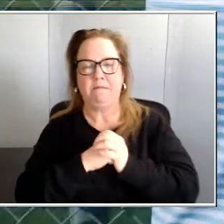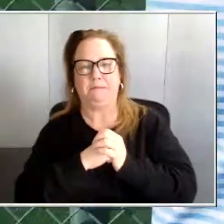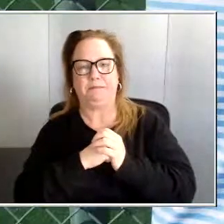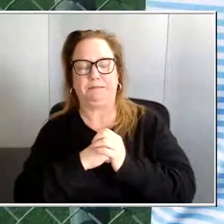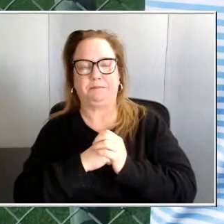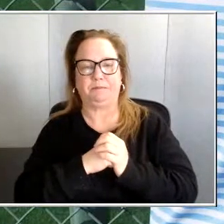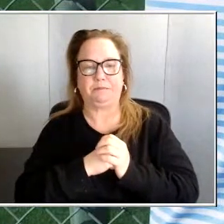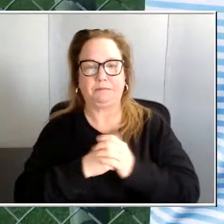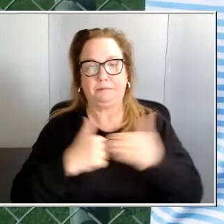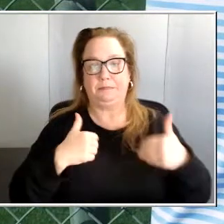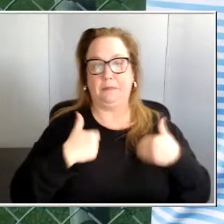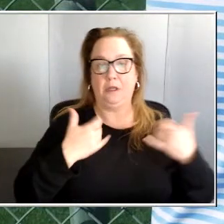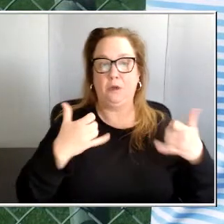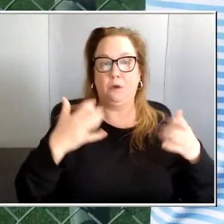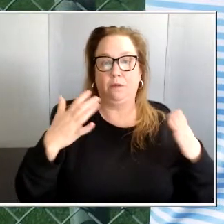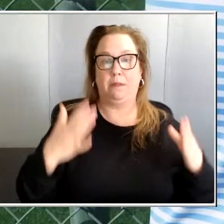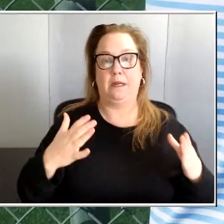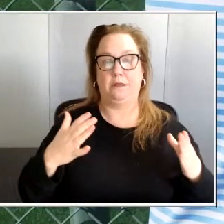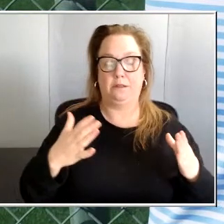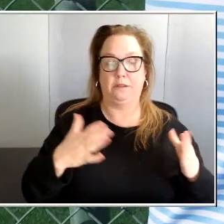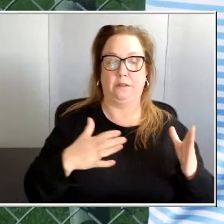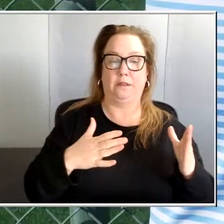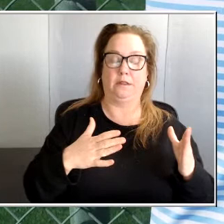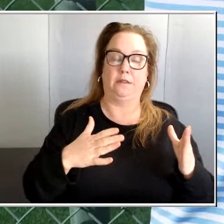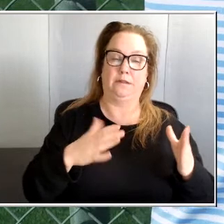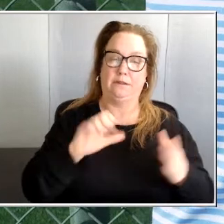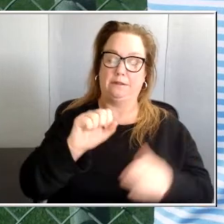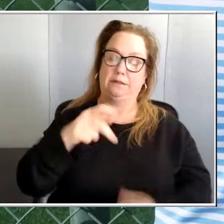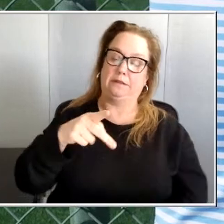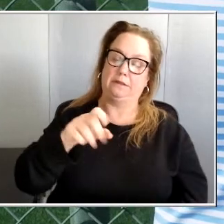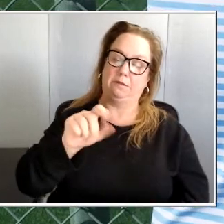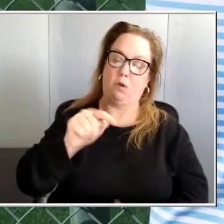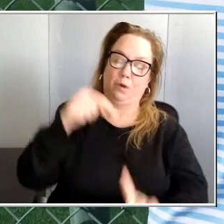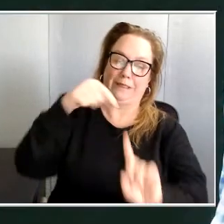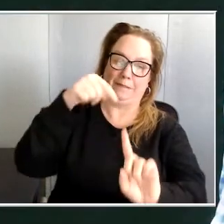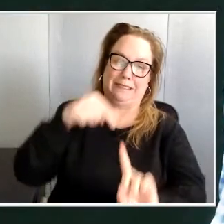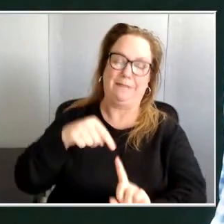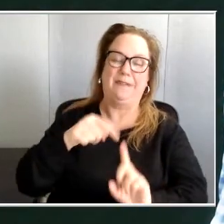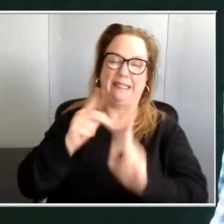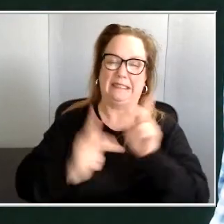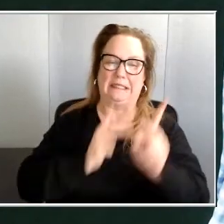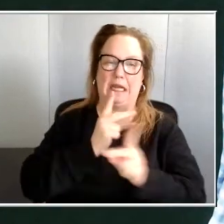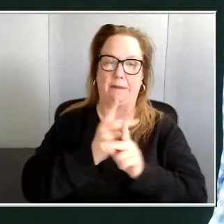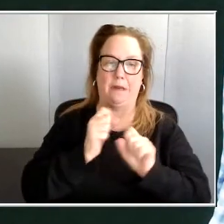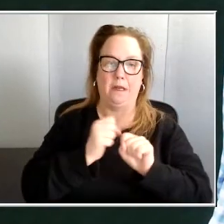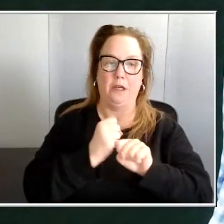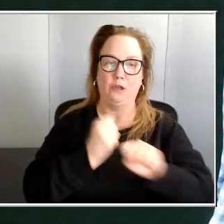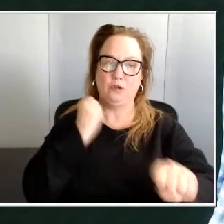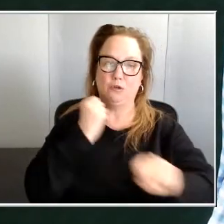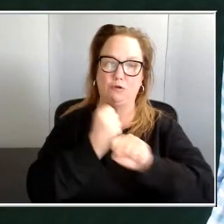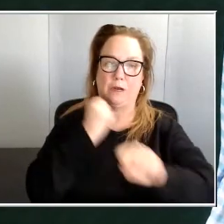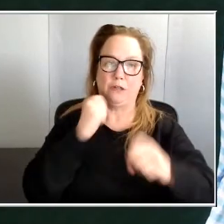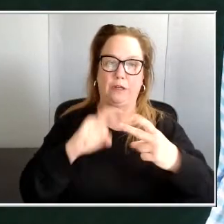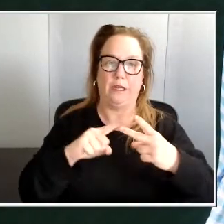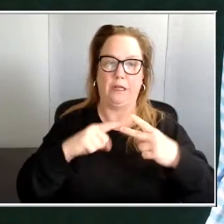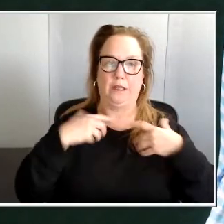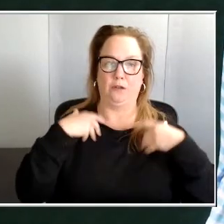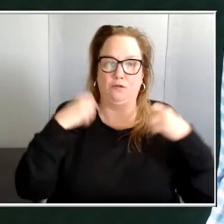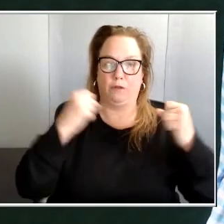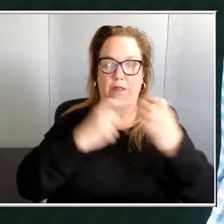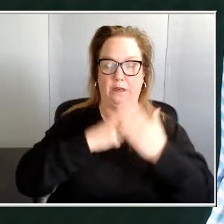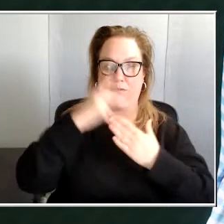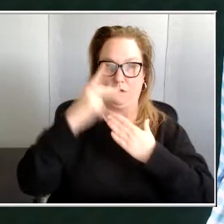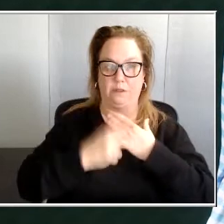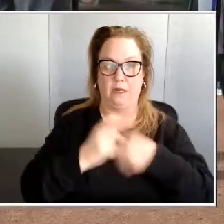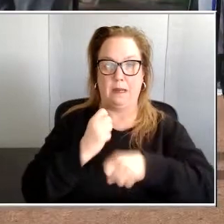Youth players, a lot of this comes down to sport-specific type stretching and strengthening programs. With baseball on